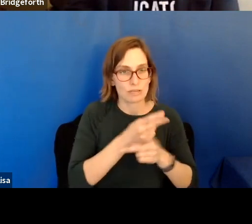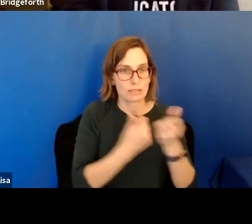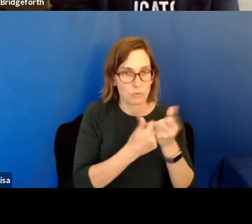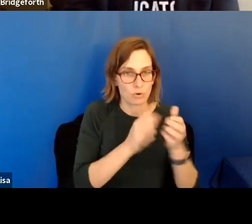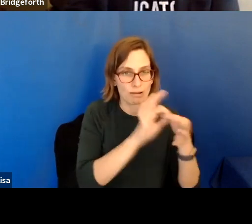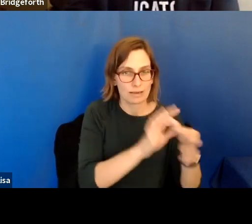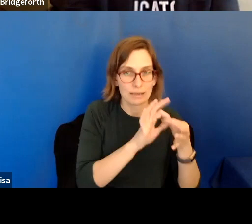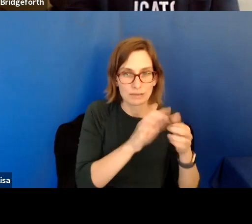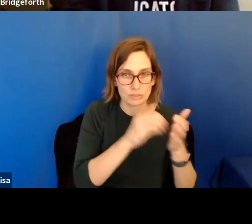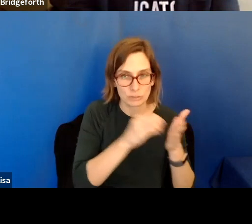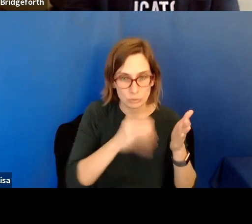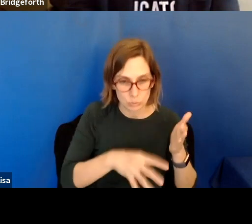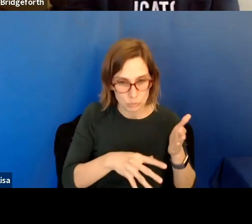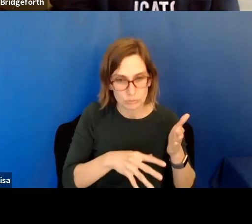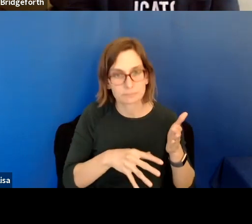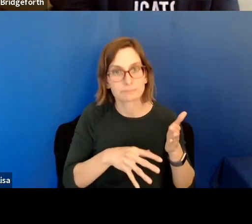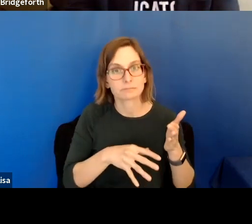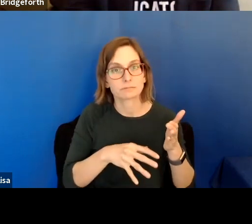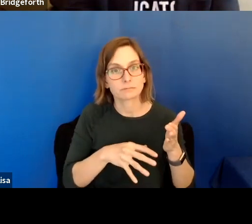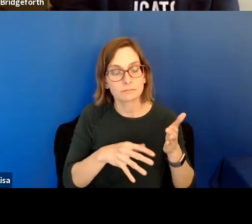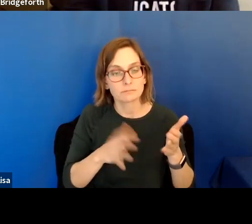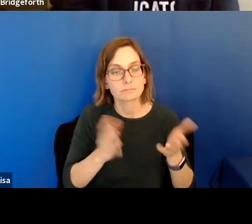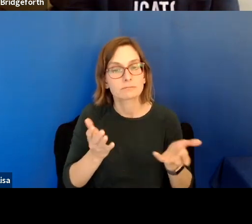with students. Black